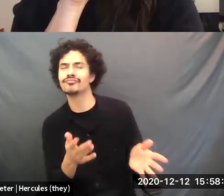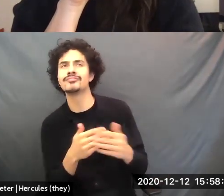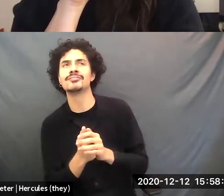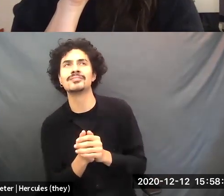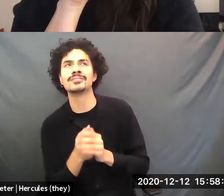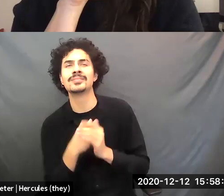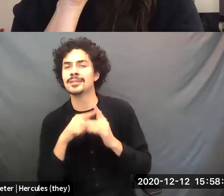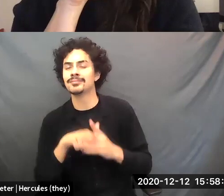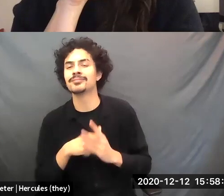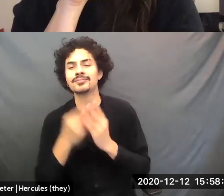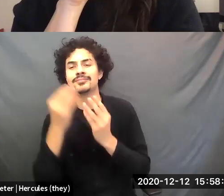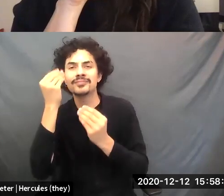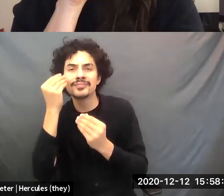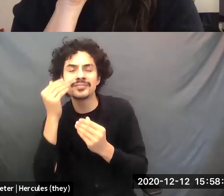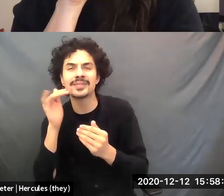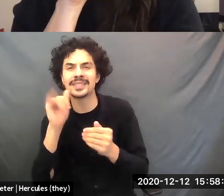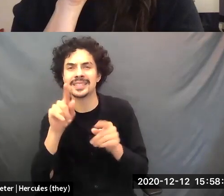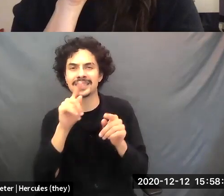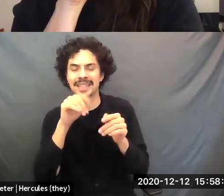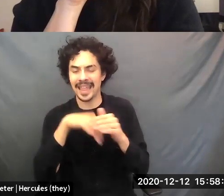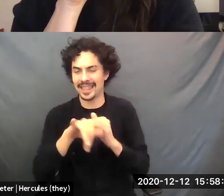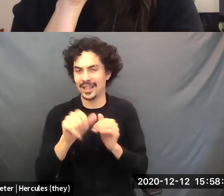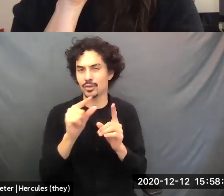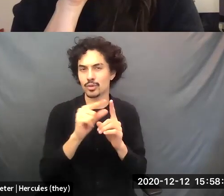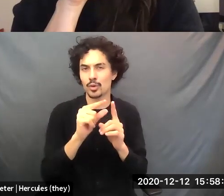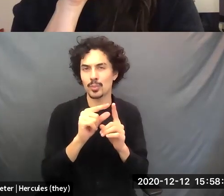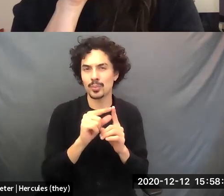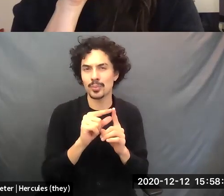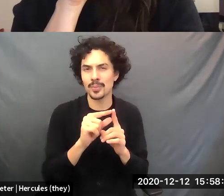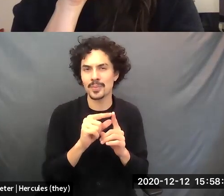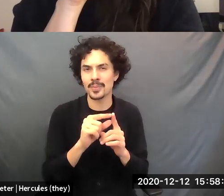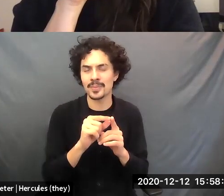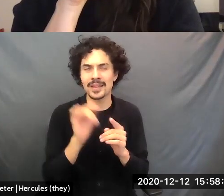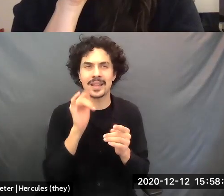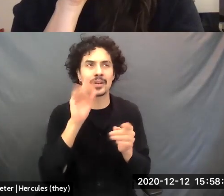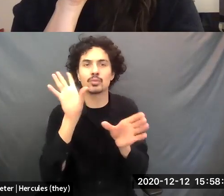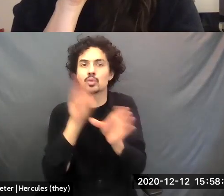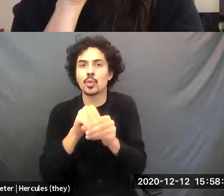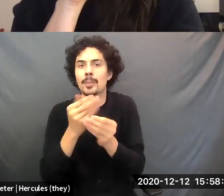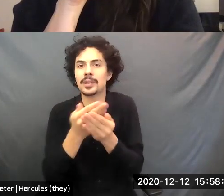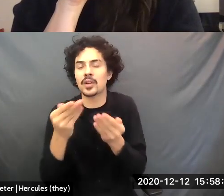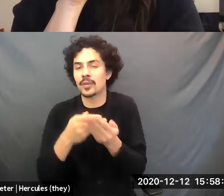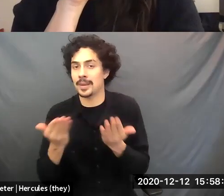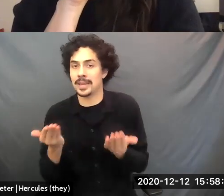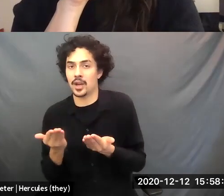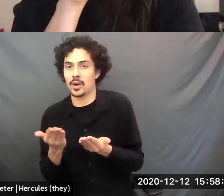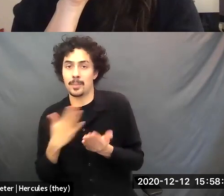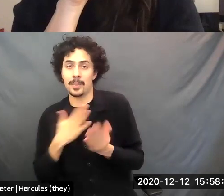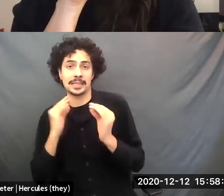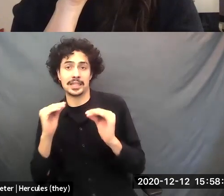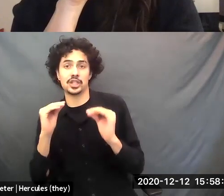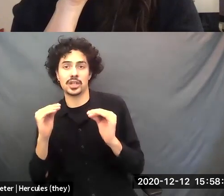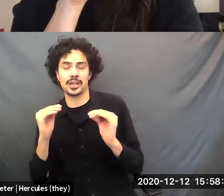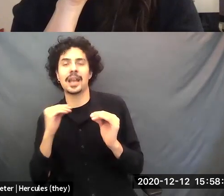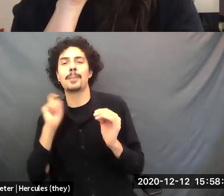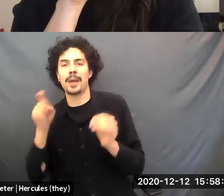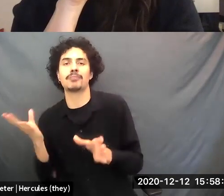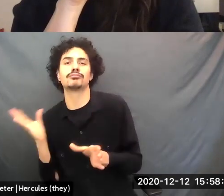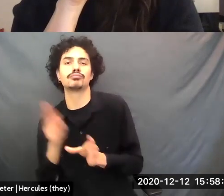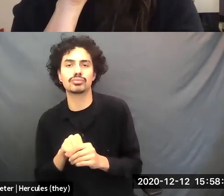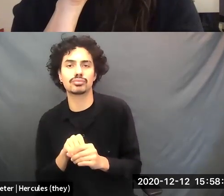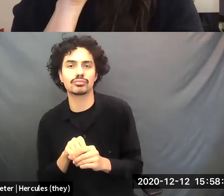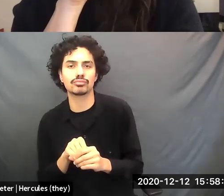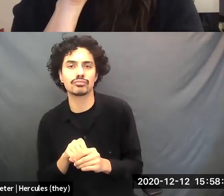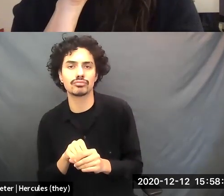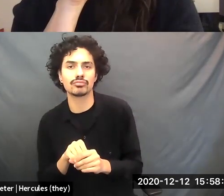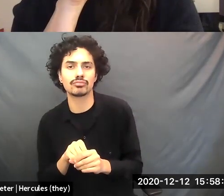that in curricular terms, like, you know, I need to include material from here in my teaching. I might feel a particular